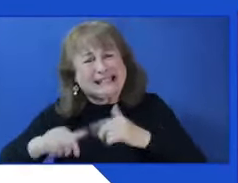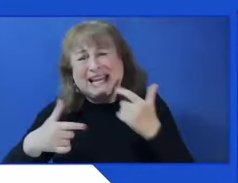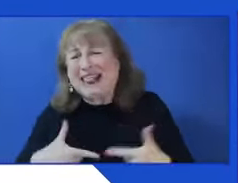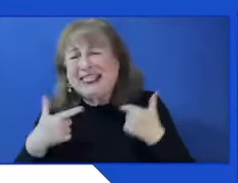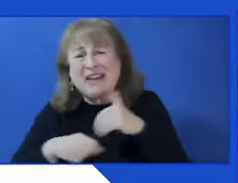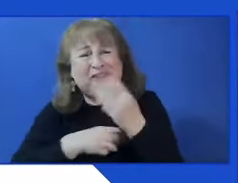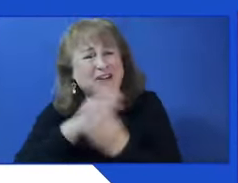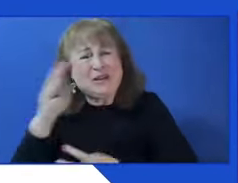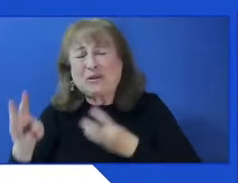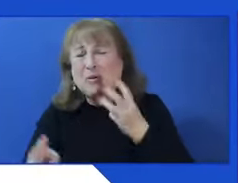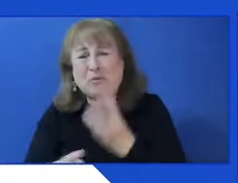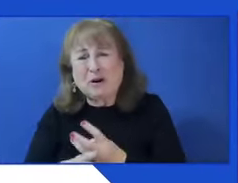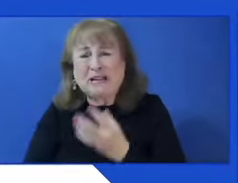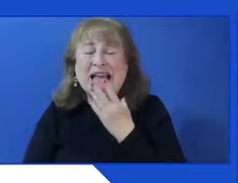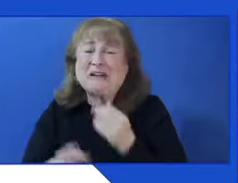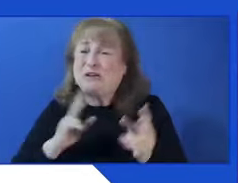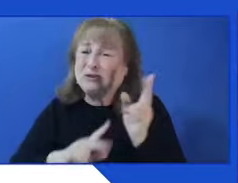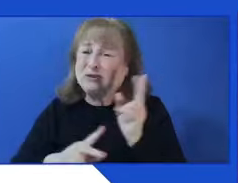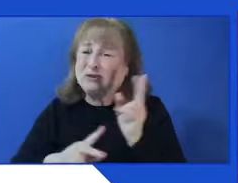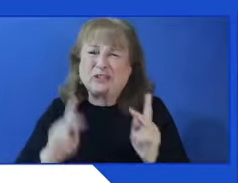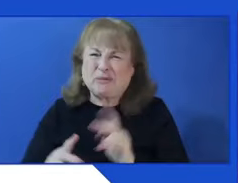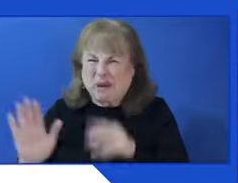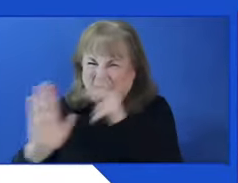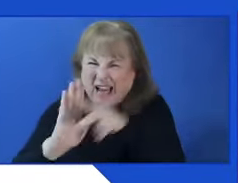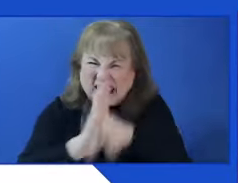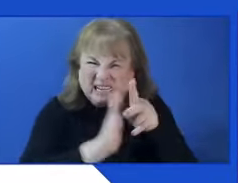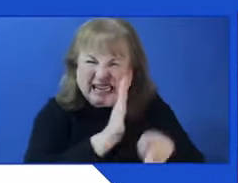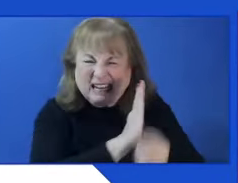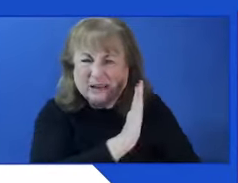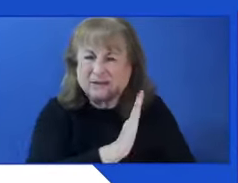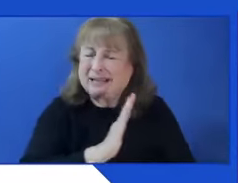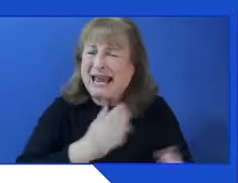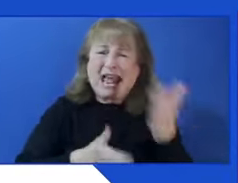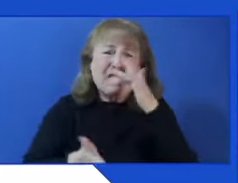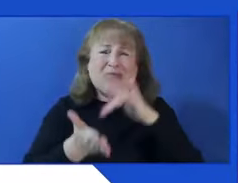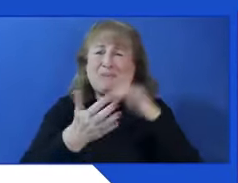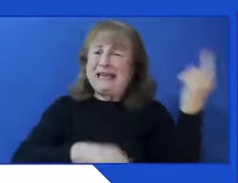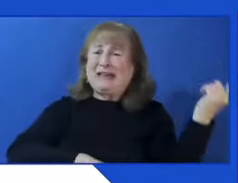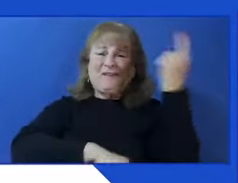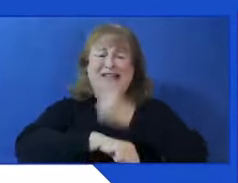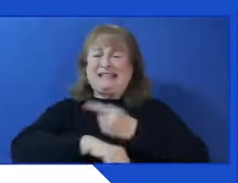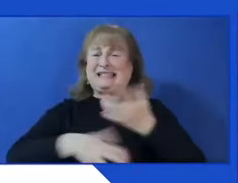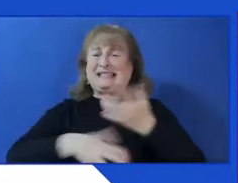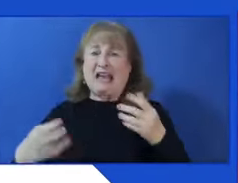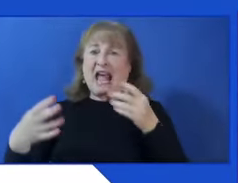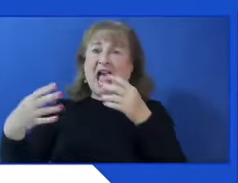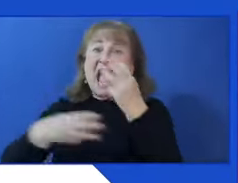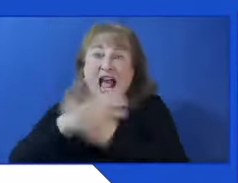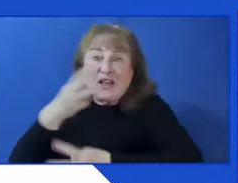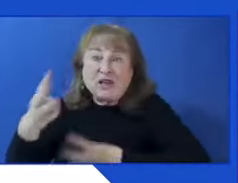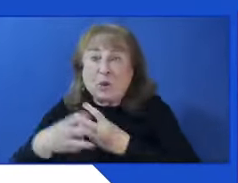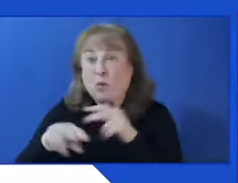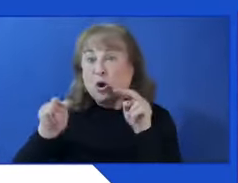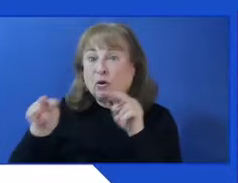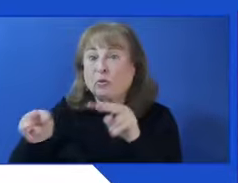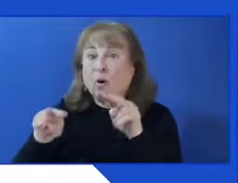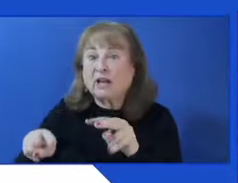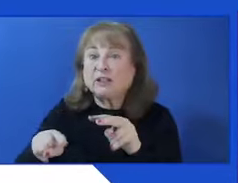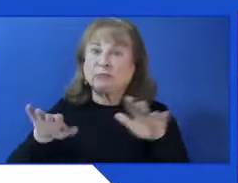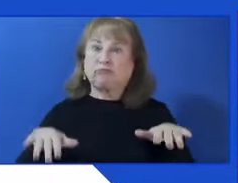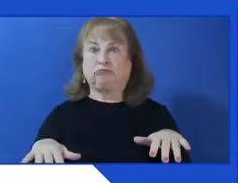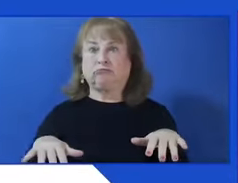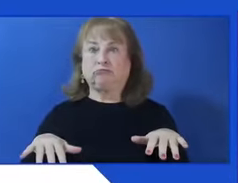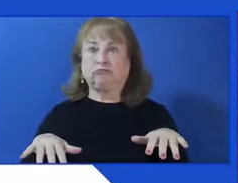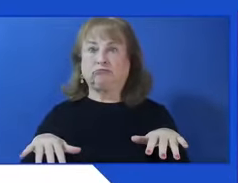world where Jews can be butchered in broad daylight as the world watches in silence.